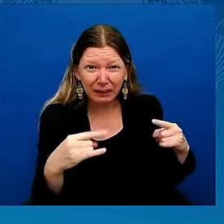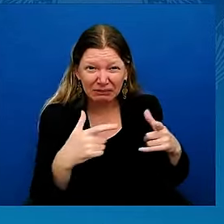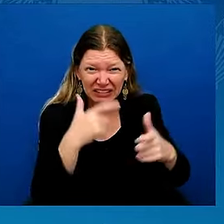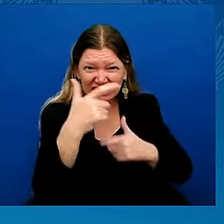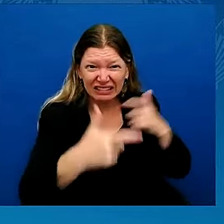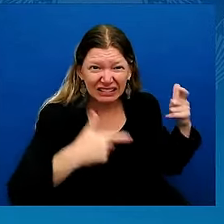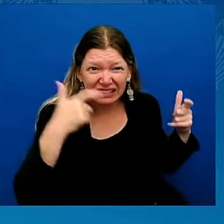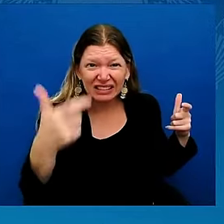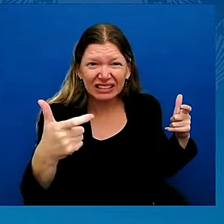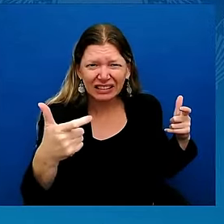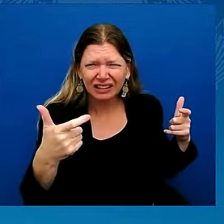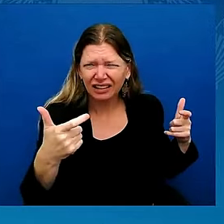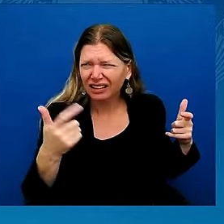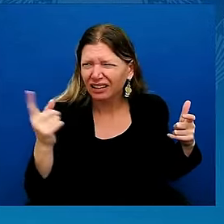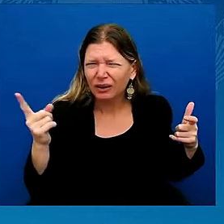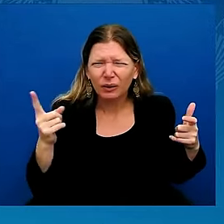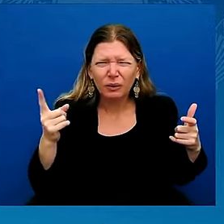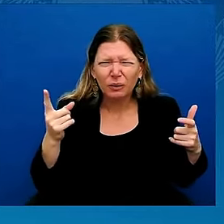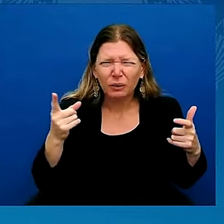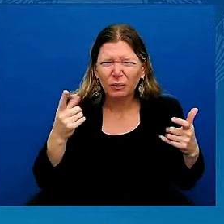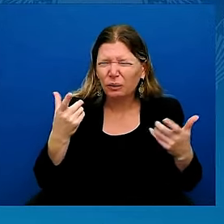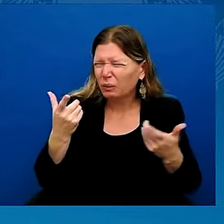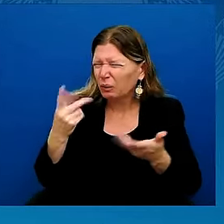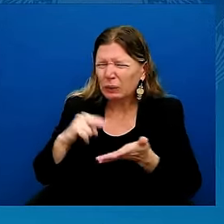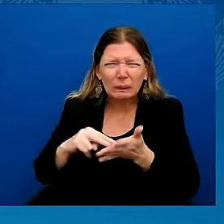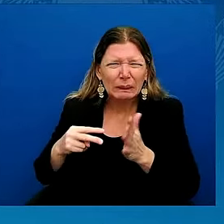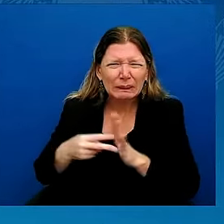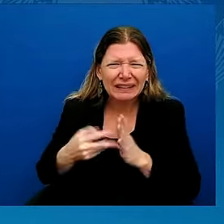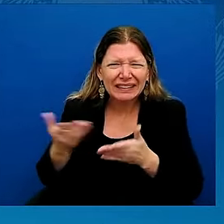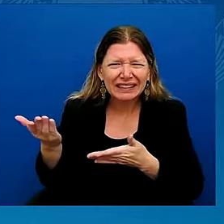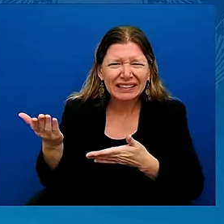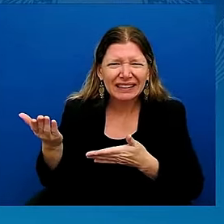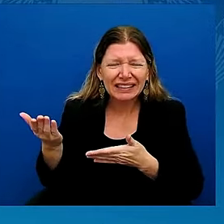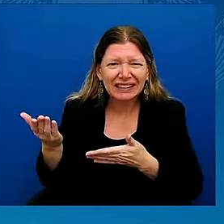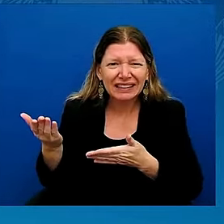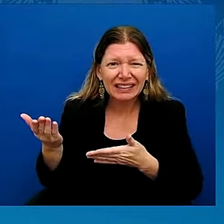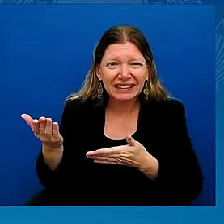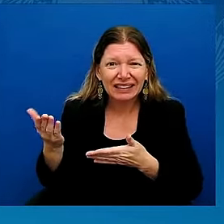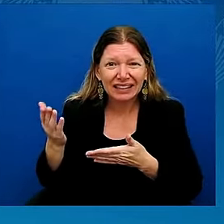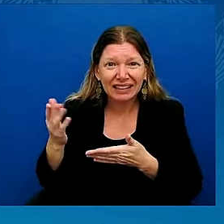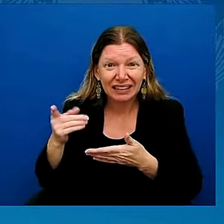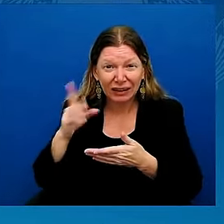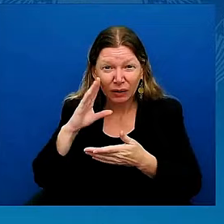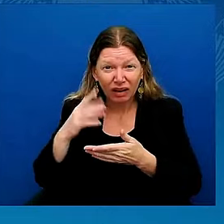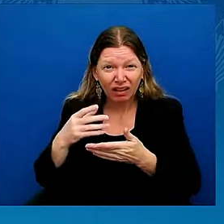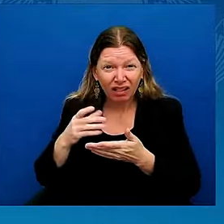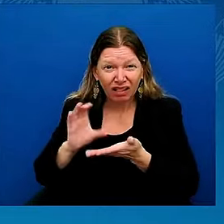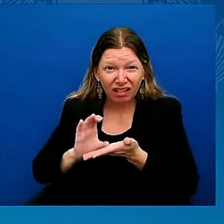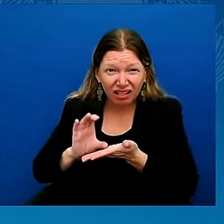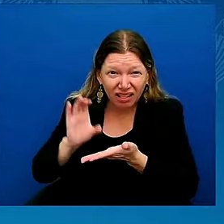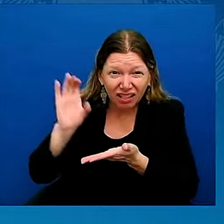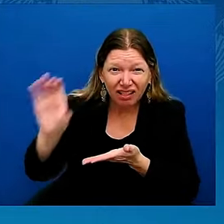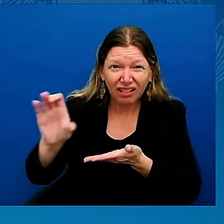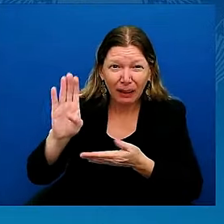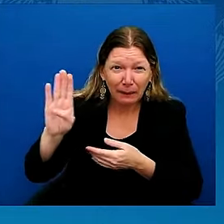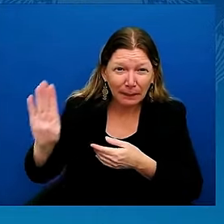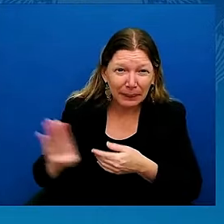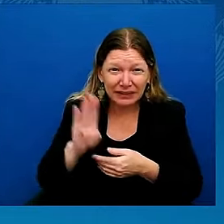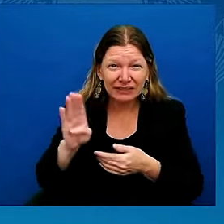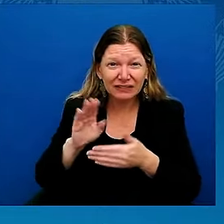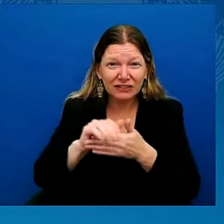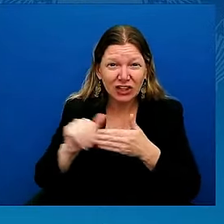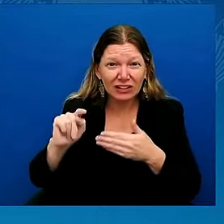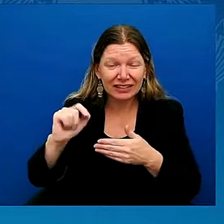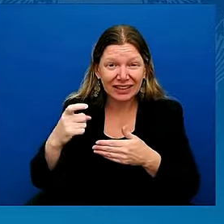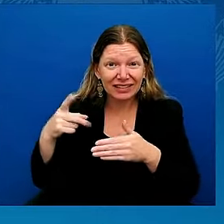They will also give billions of dollars of tax cuts to billionaires and corporations. Massive tax cuts.